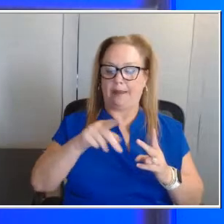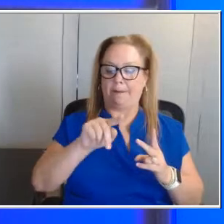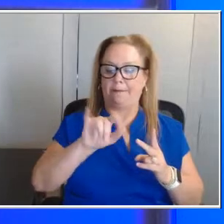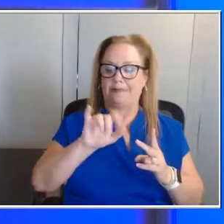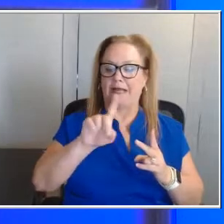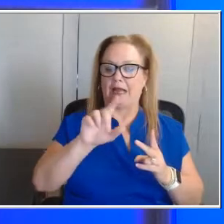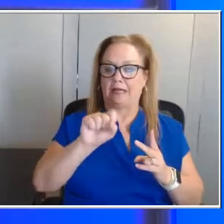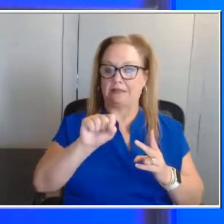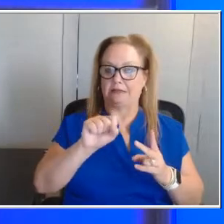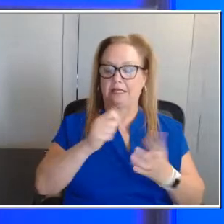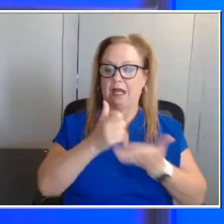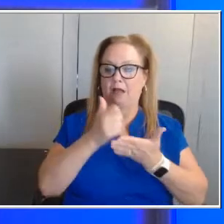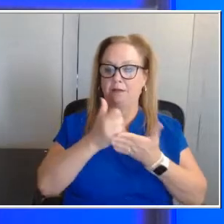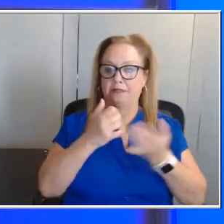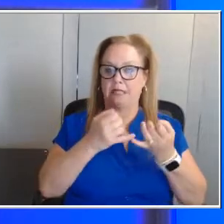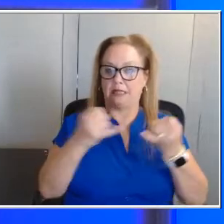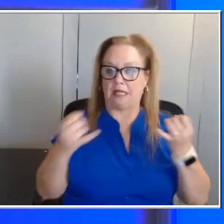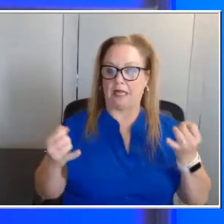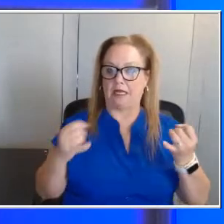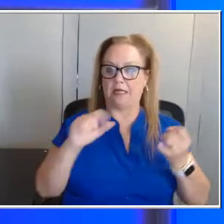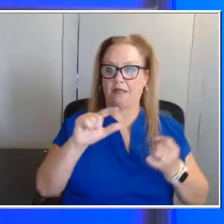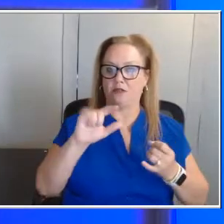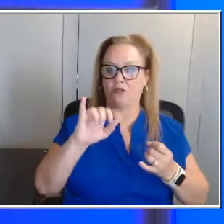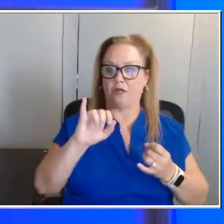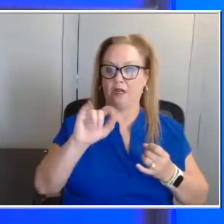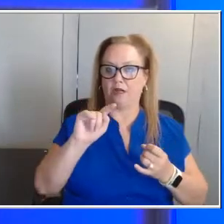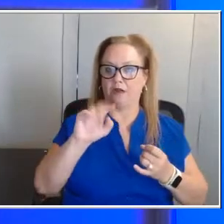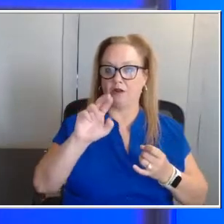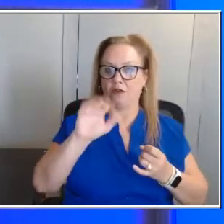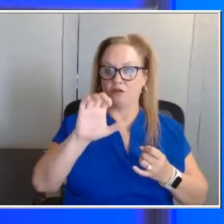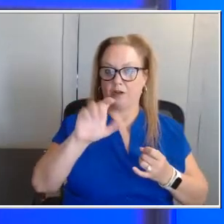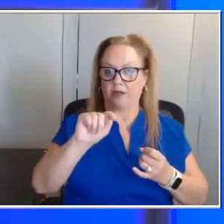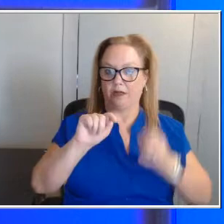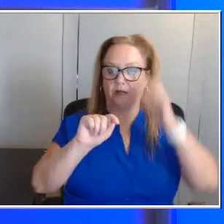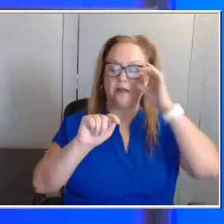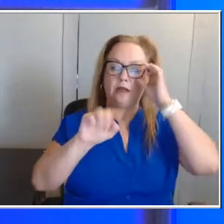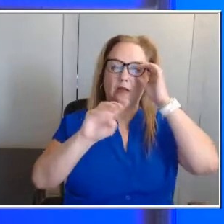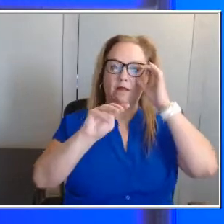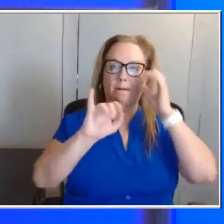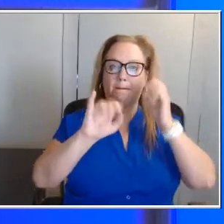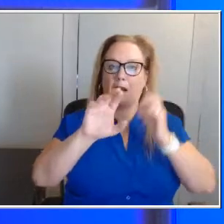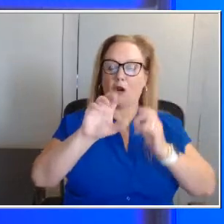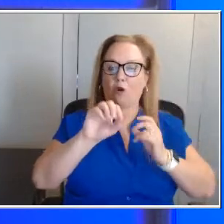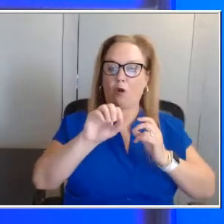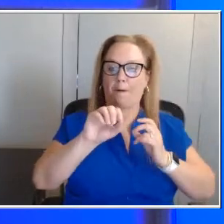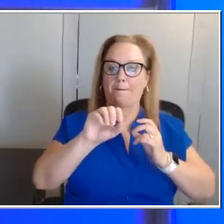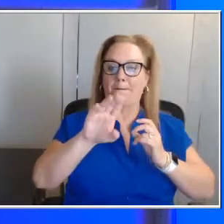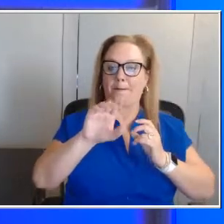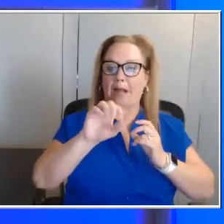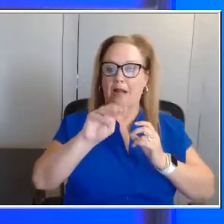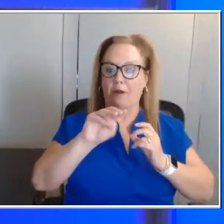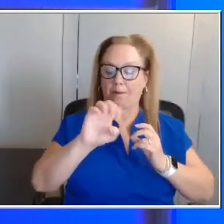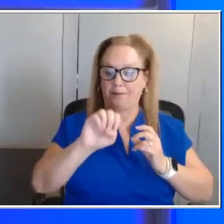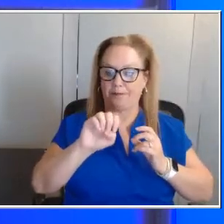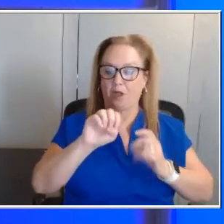maintain stability of the GI tract, and also the microbiome. So when the virus attacks, this can really disrupt both.